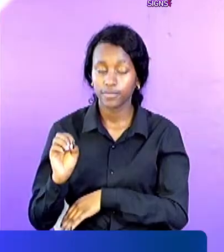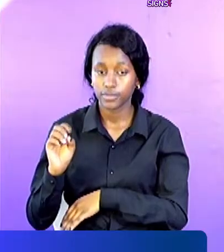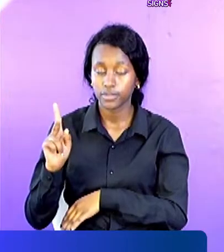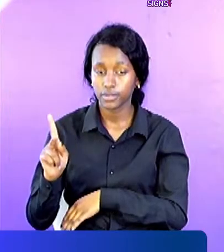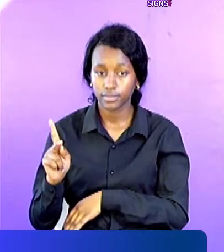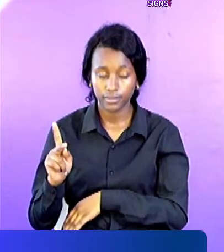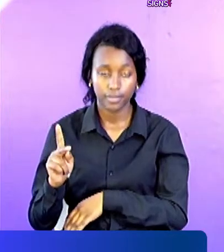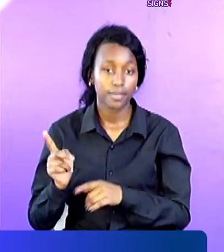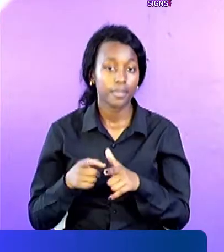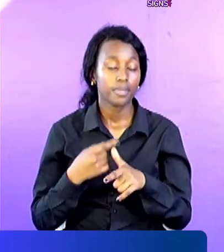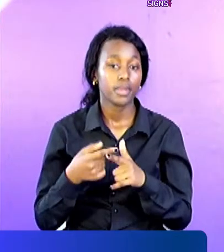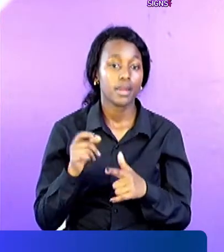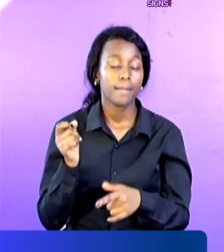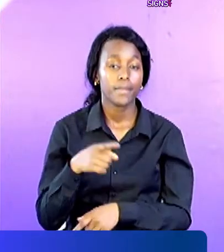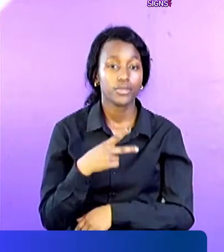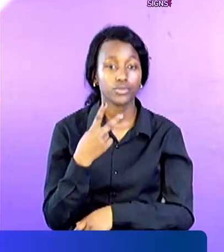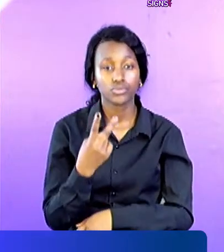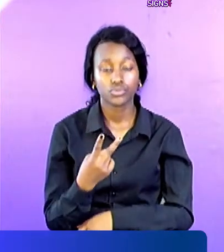February. Is